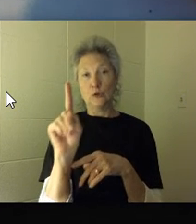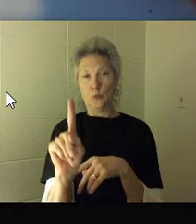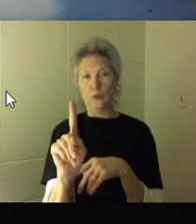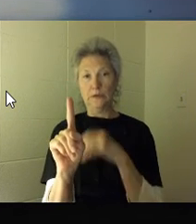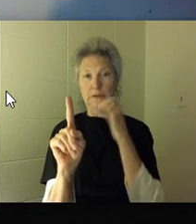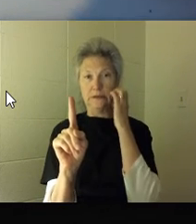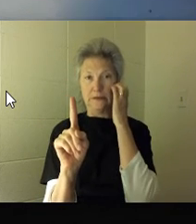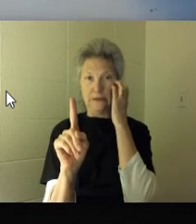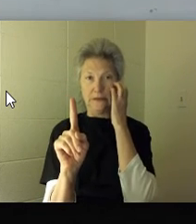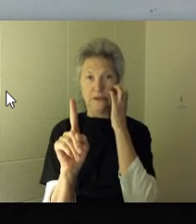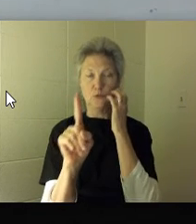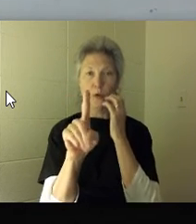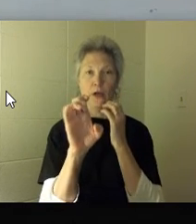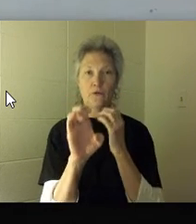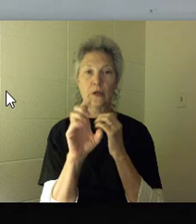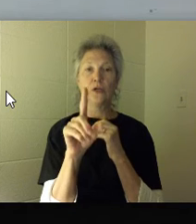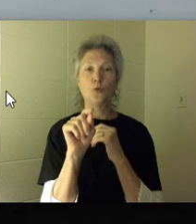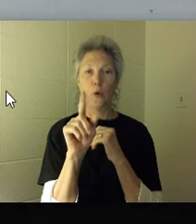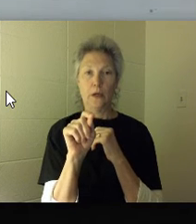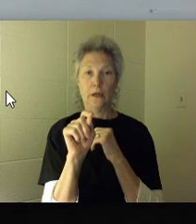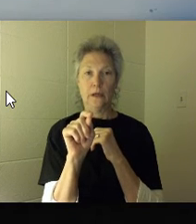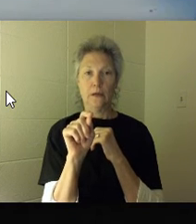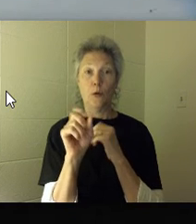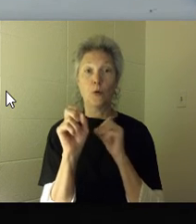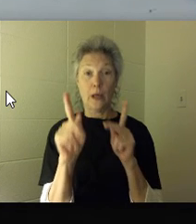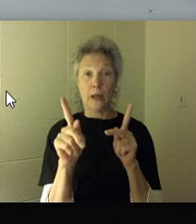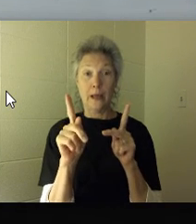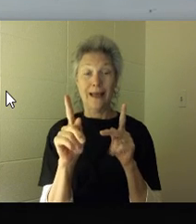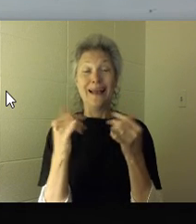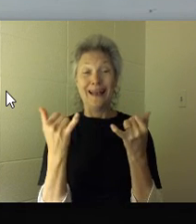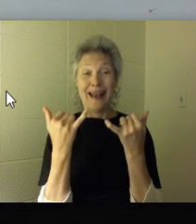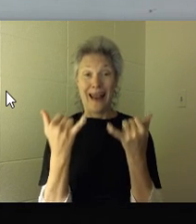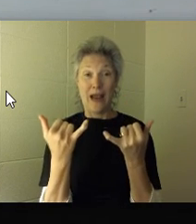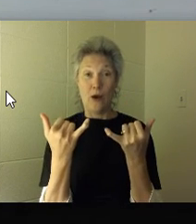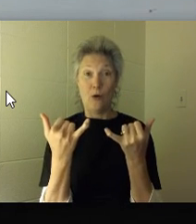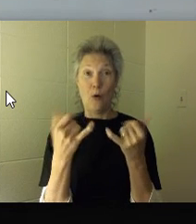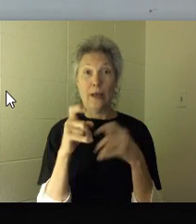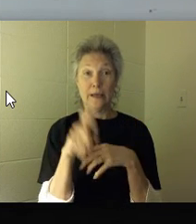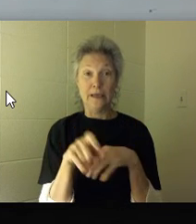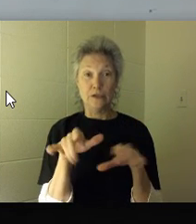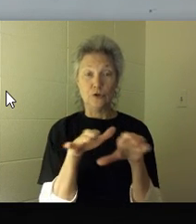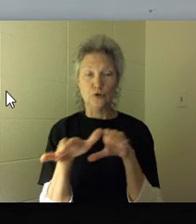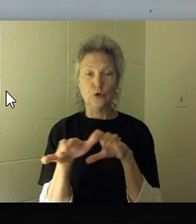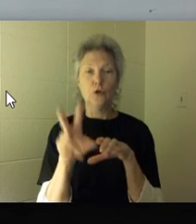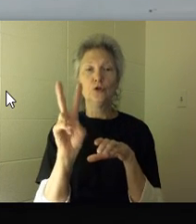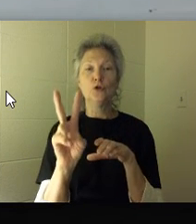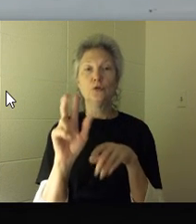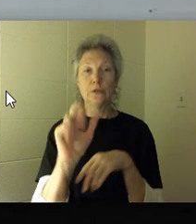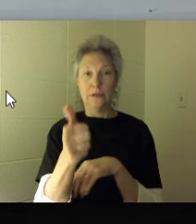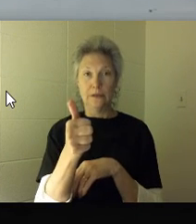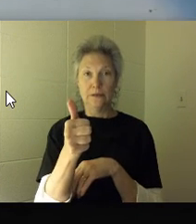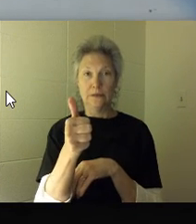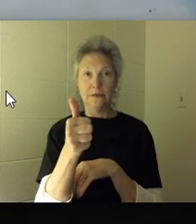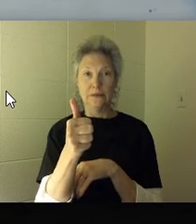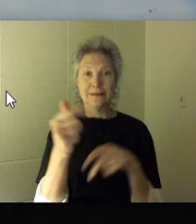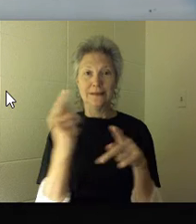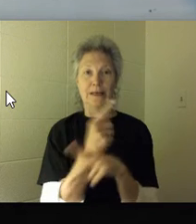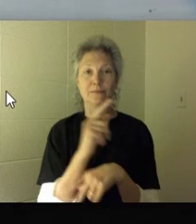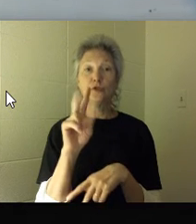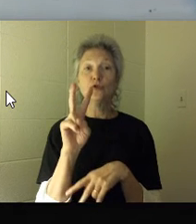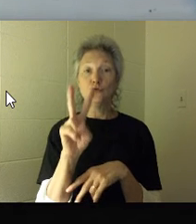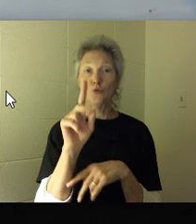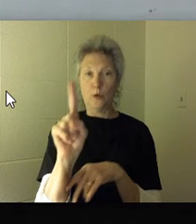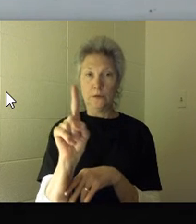is 120, okay? Now I need to do my 2 tens times